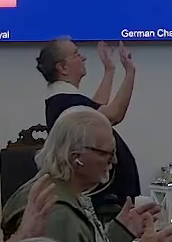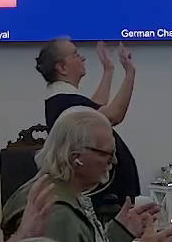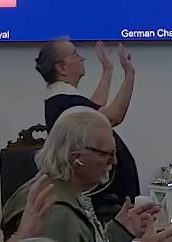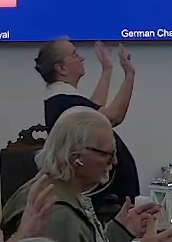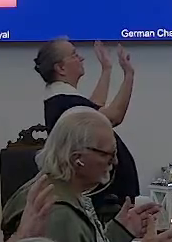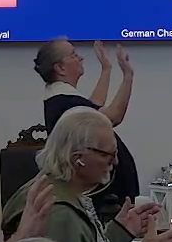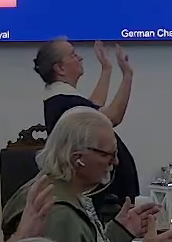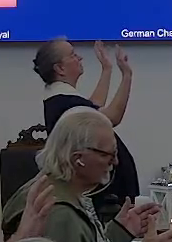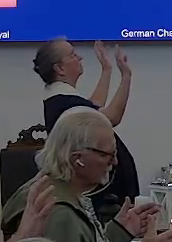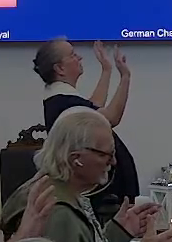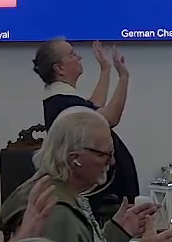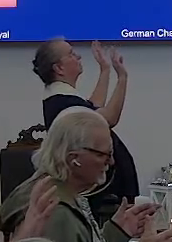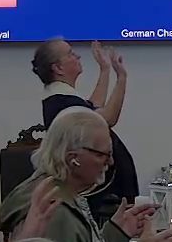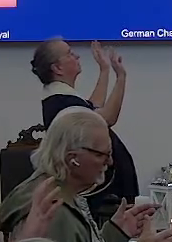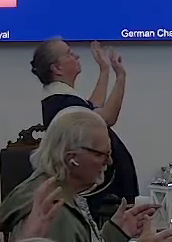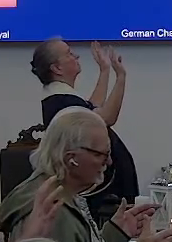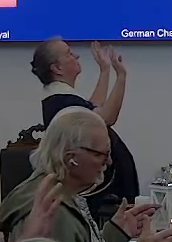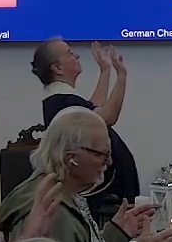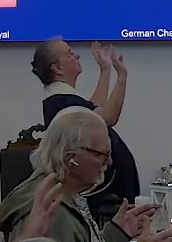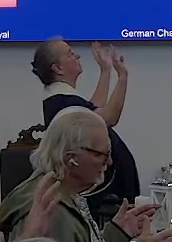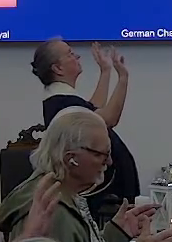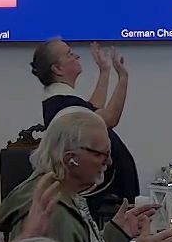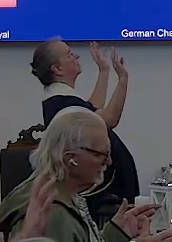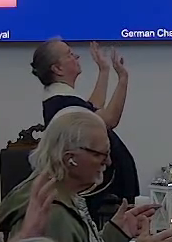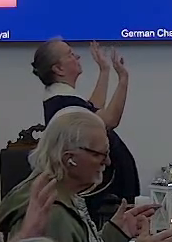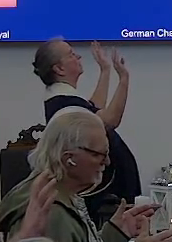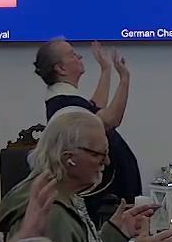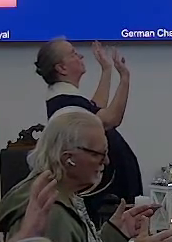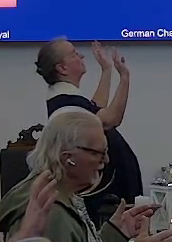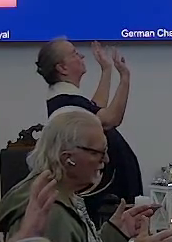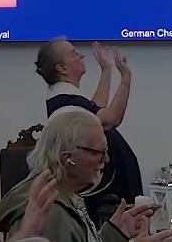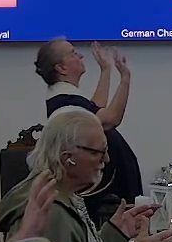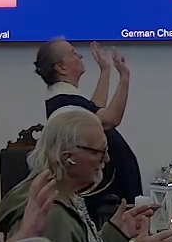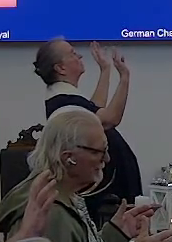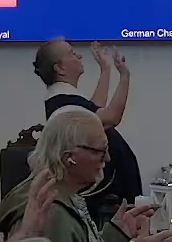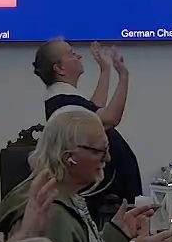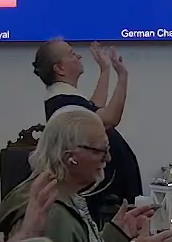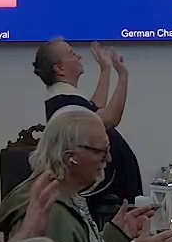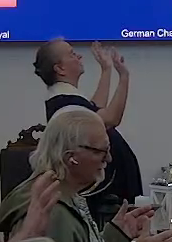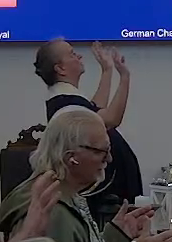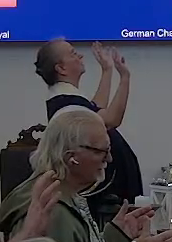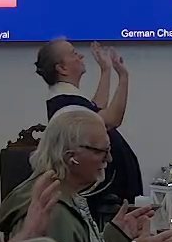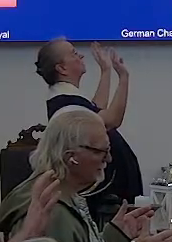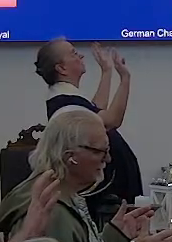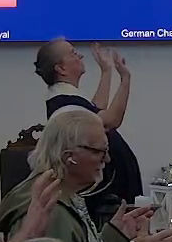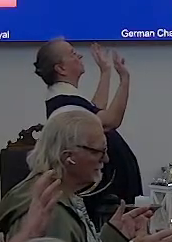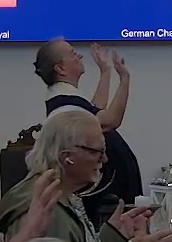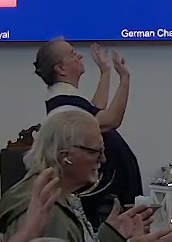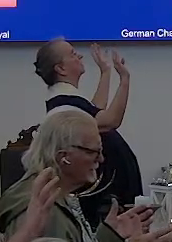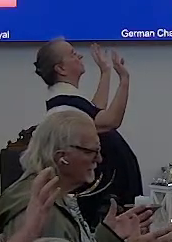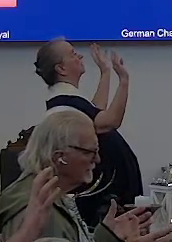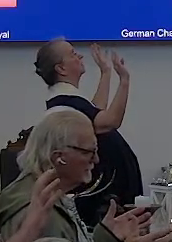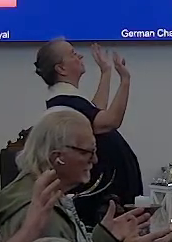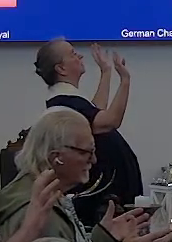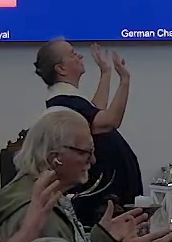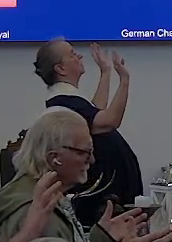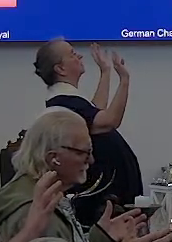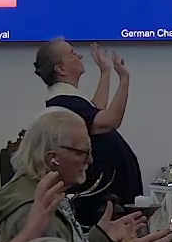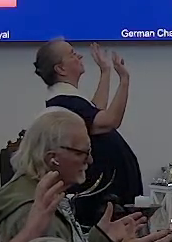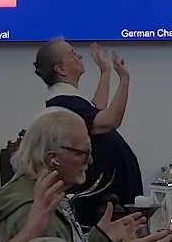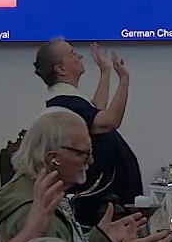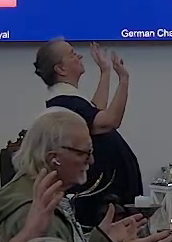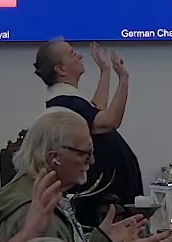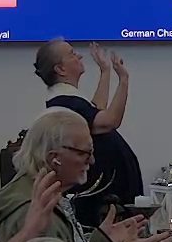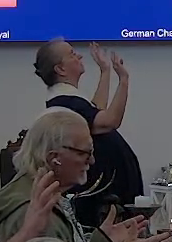power to release our fullest potential. Thank you for your presence here today.